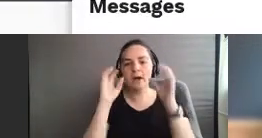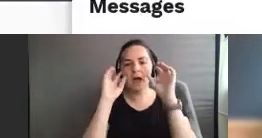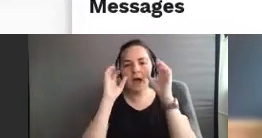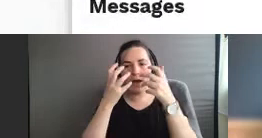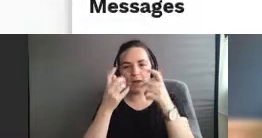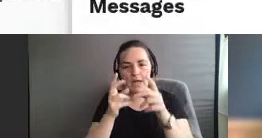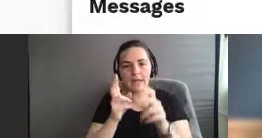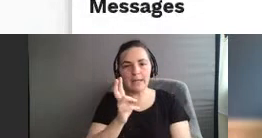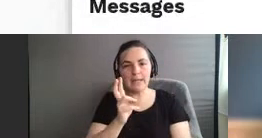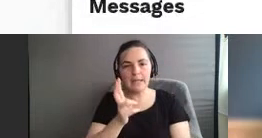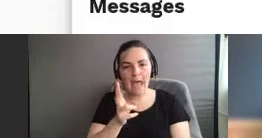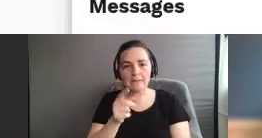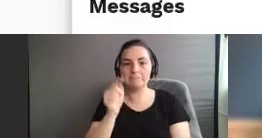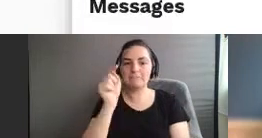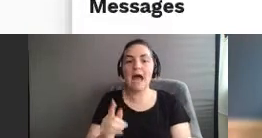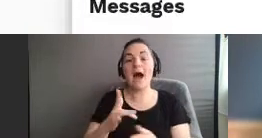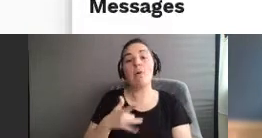content here.